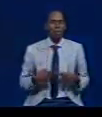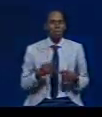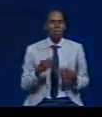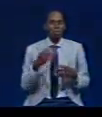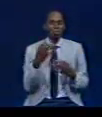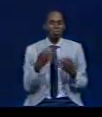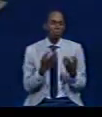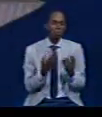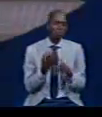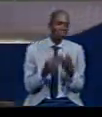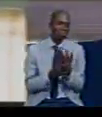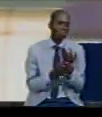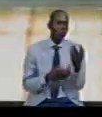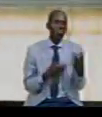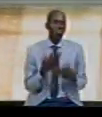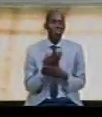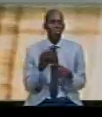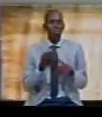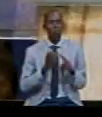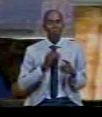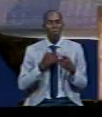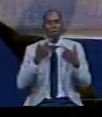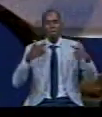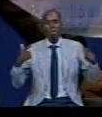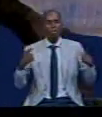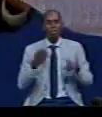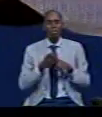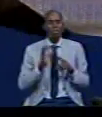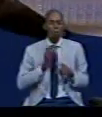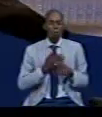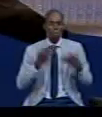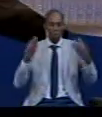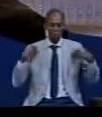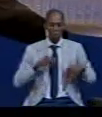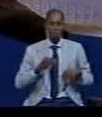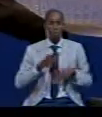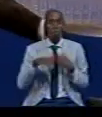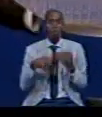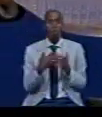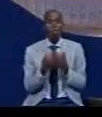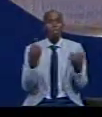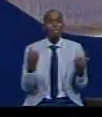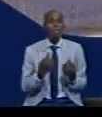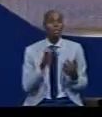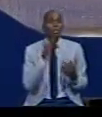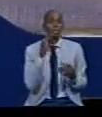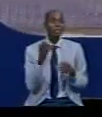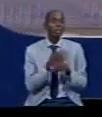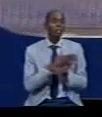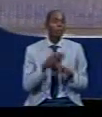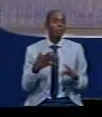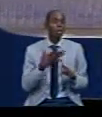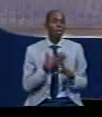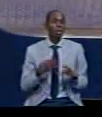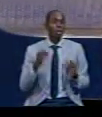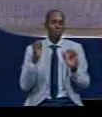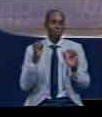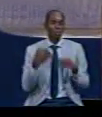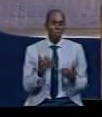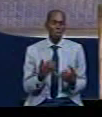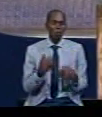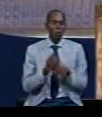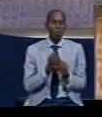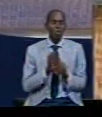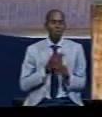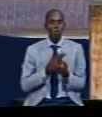our language, from our dressing, all the sins are gone, and he makes us holy, and we can now follow peace